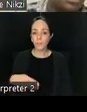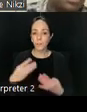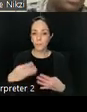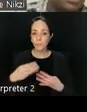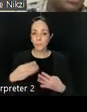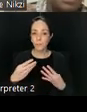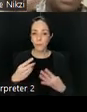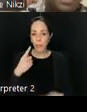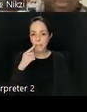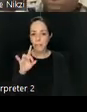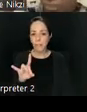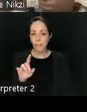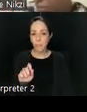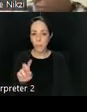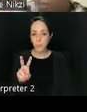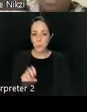think.